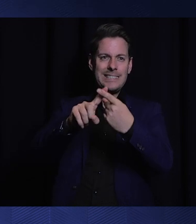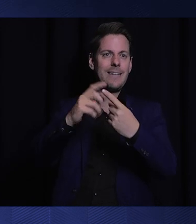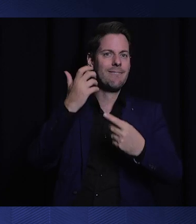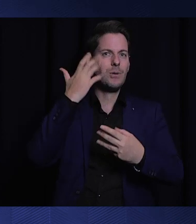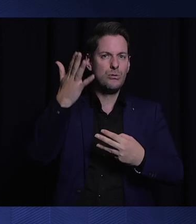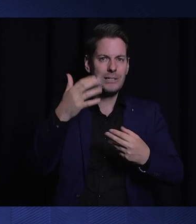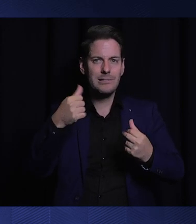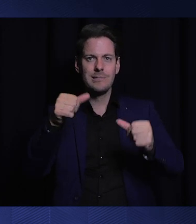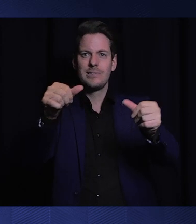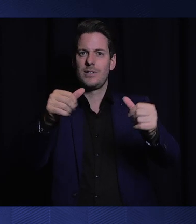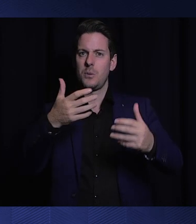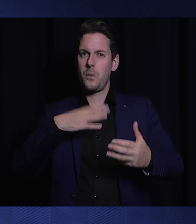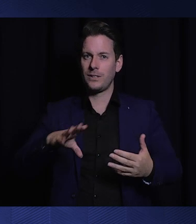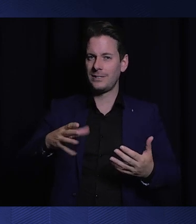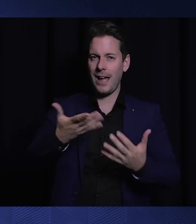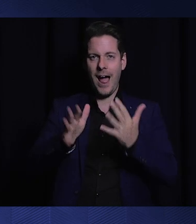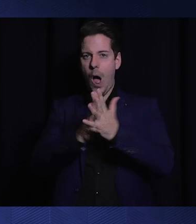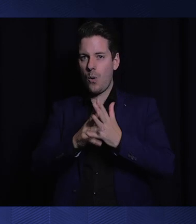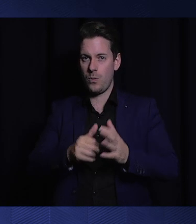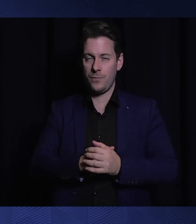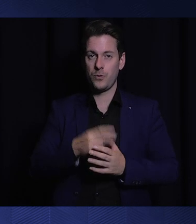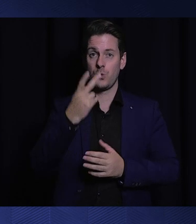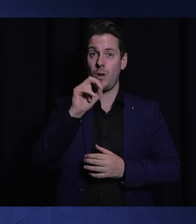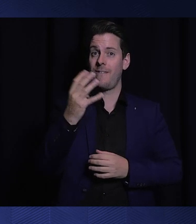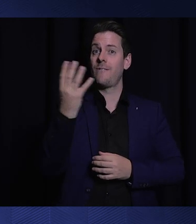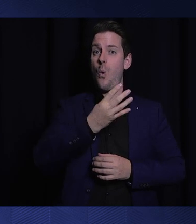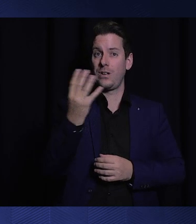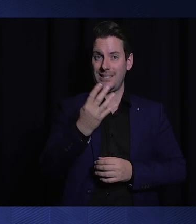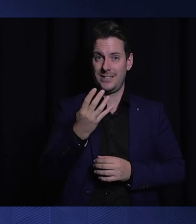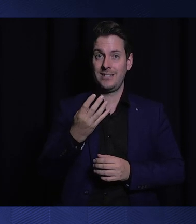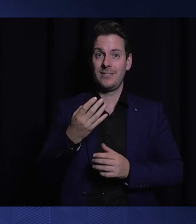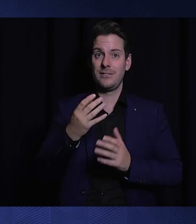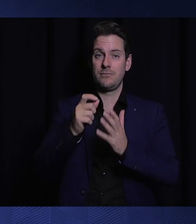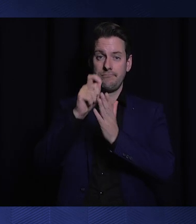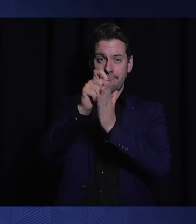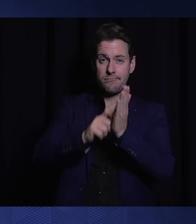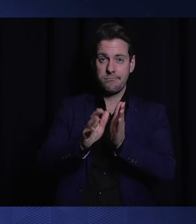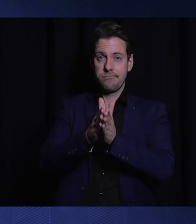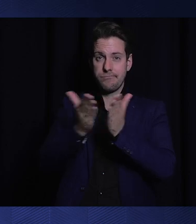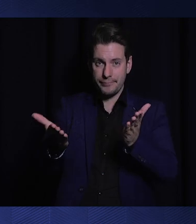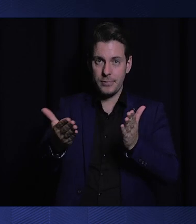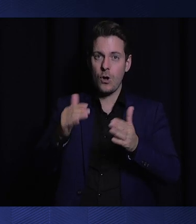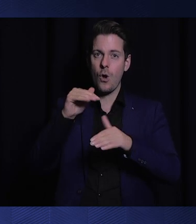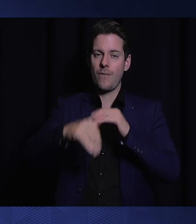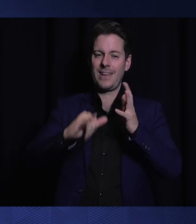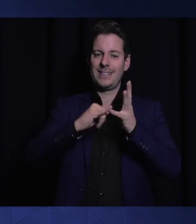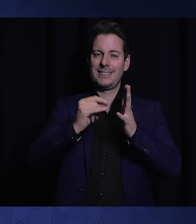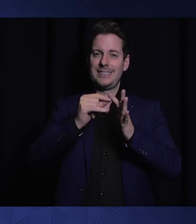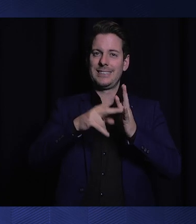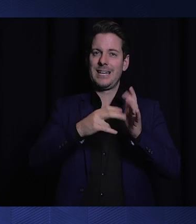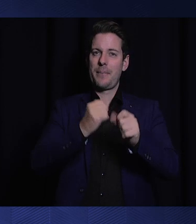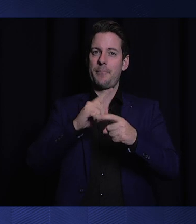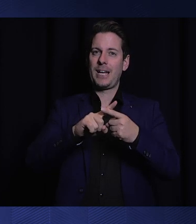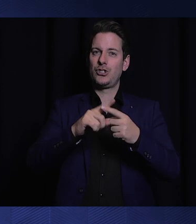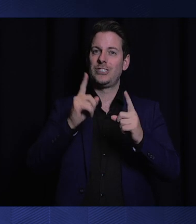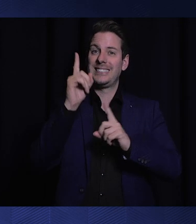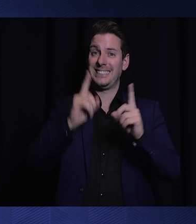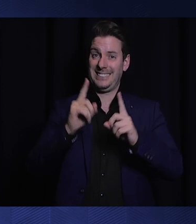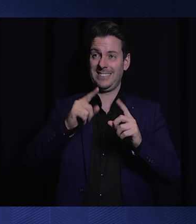In 2014, the first technical manual on sponge city was issued by the